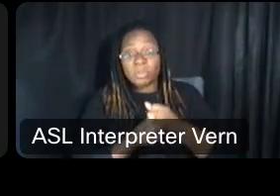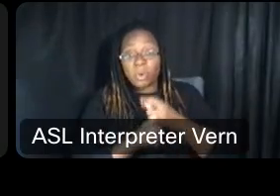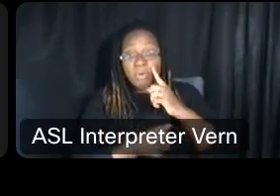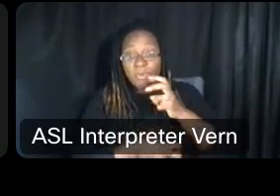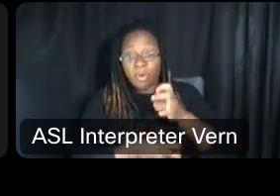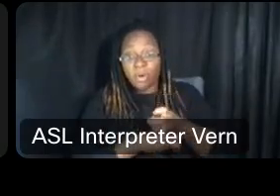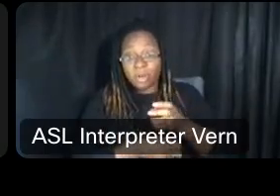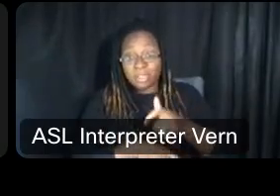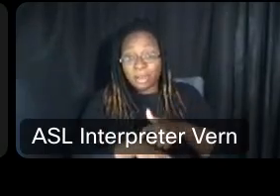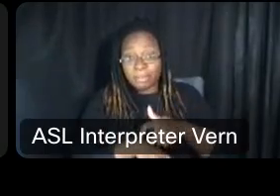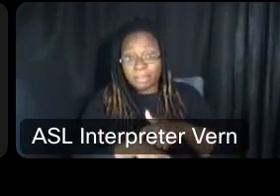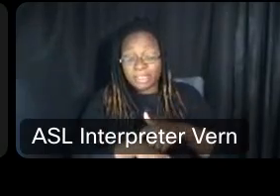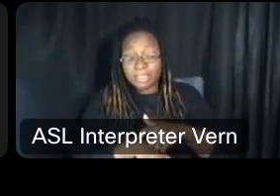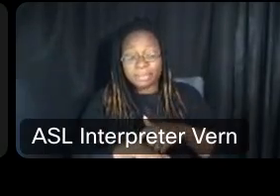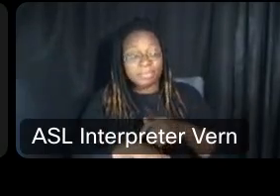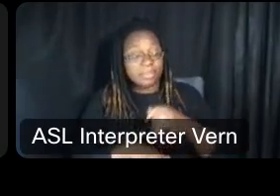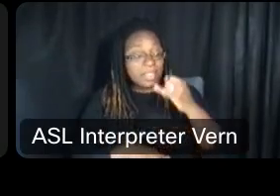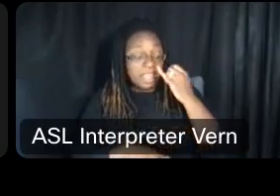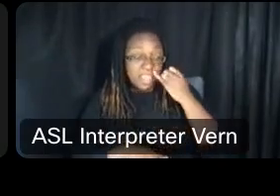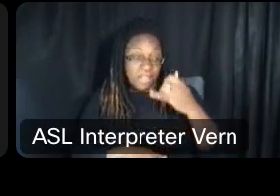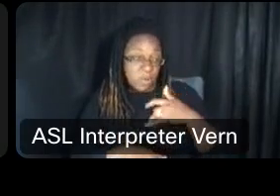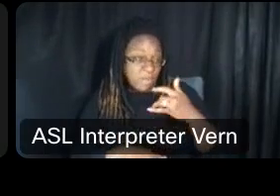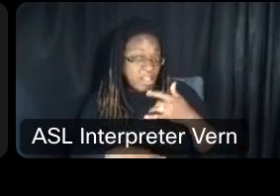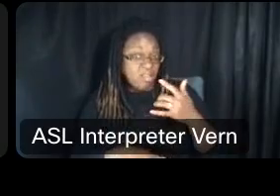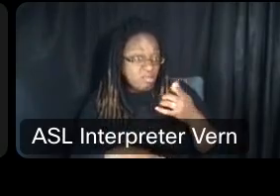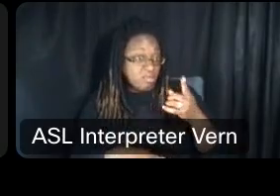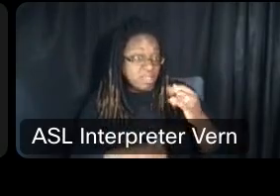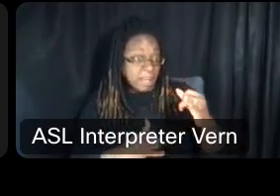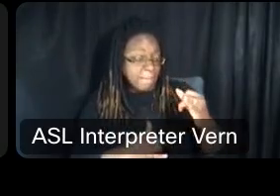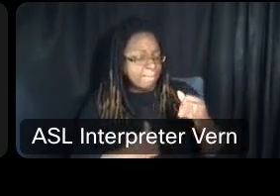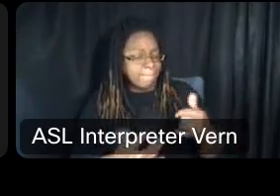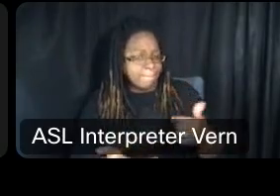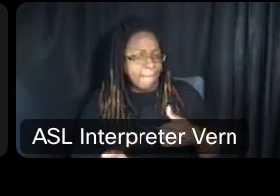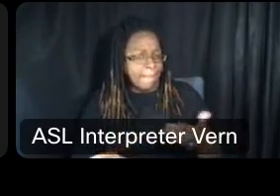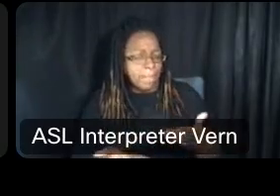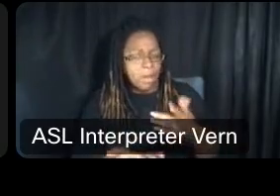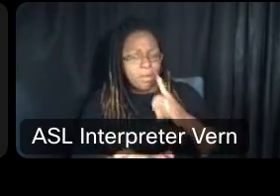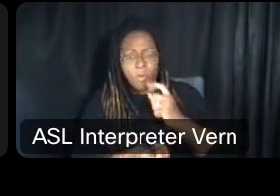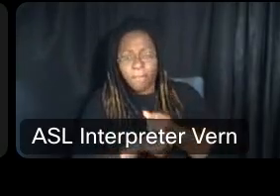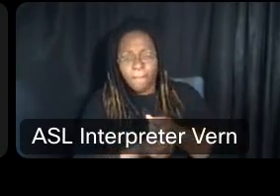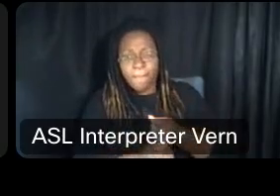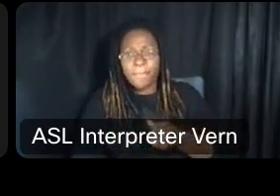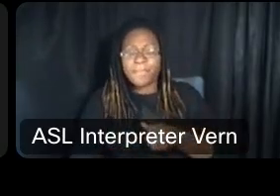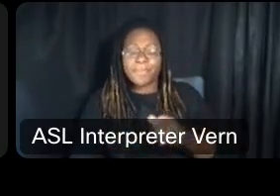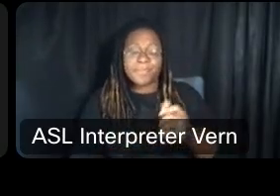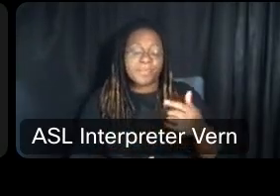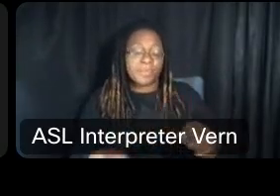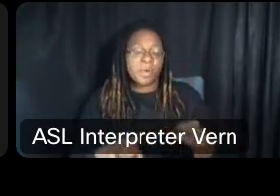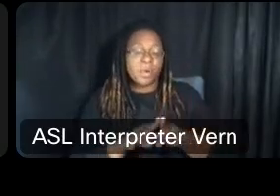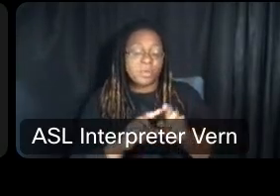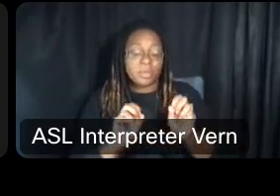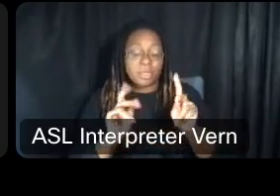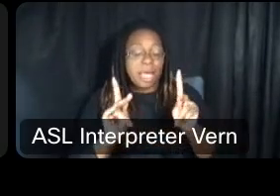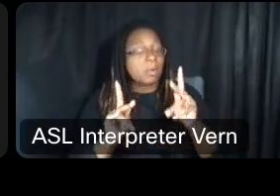times. If you can relate to any of this, we're here to help. Right? And then just allowing for space and seeing what flows